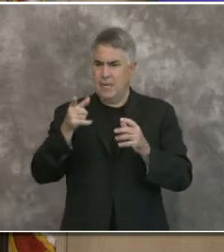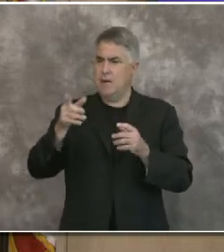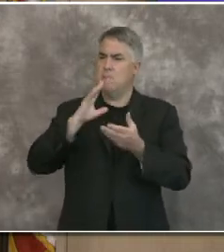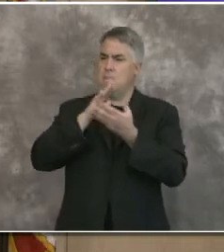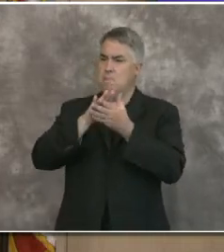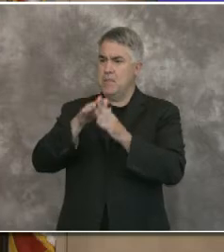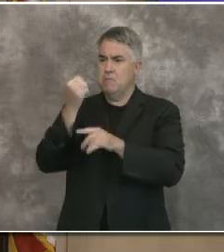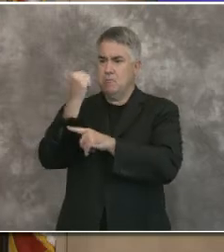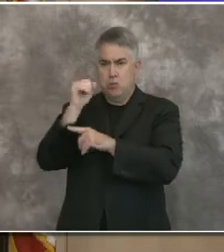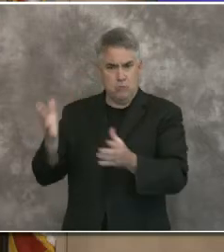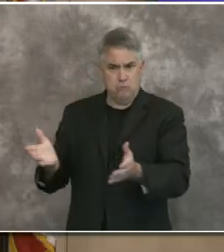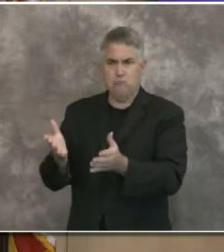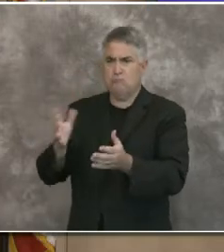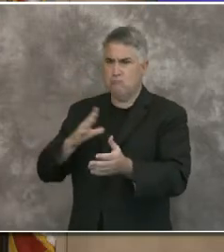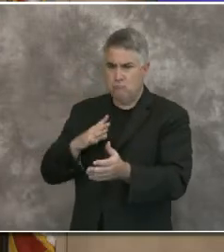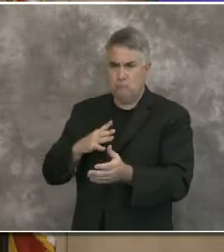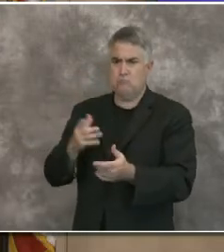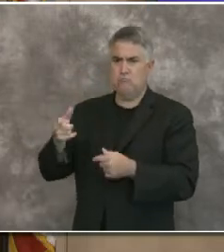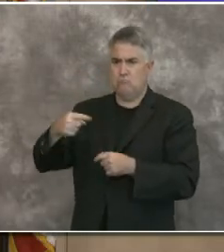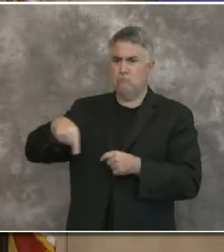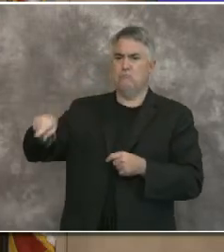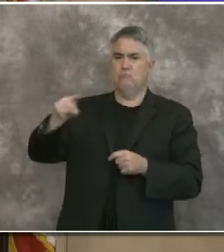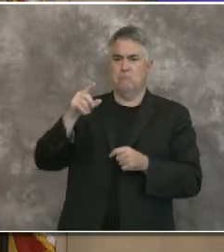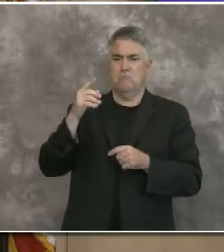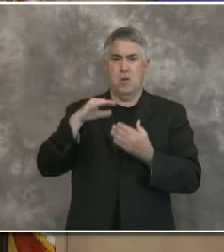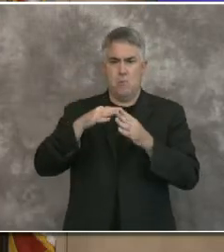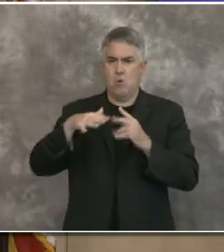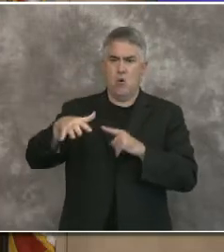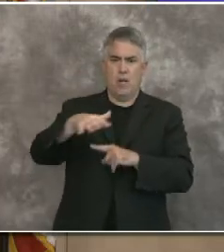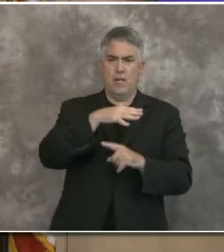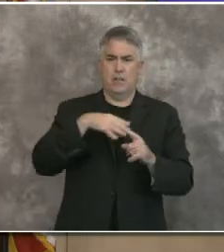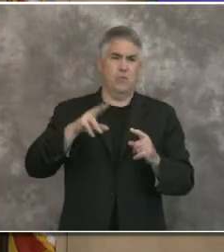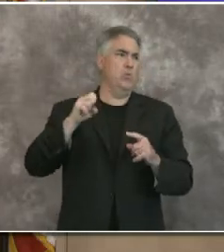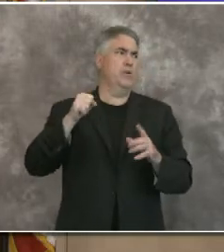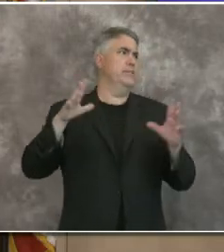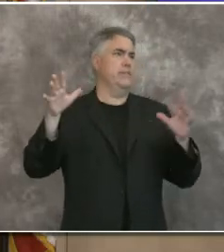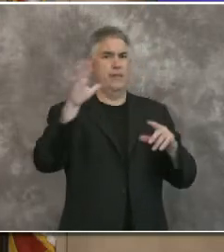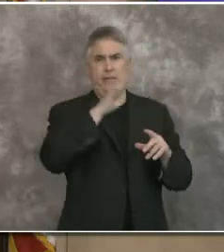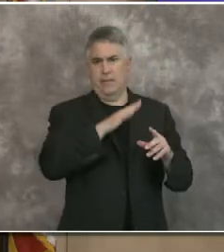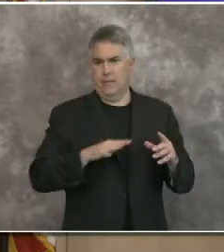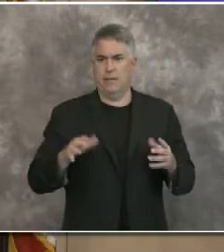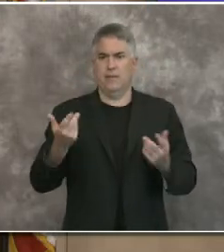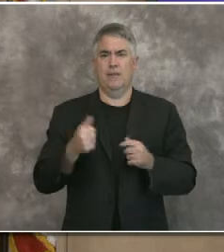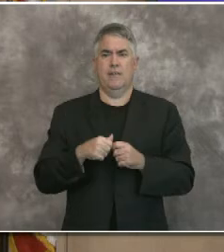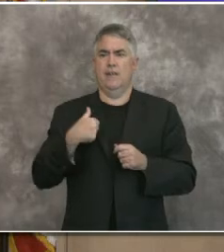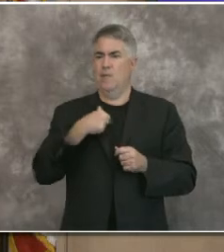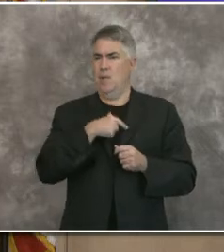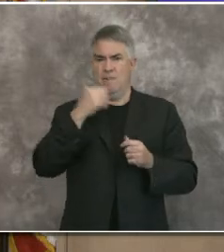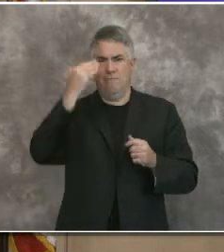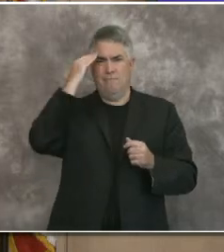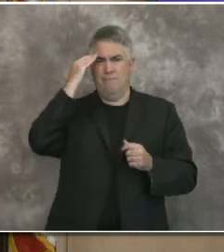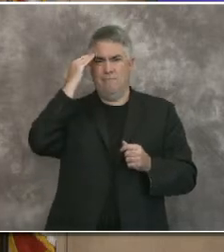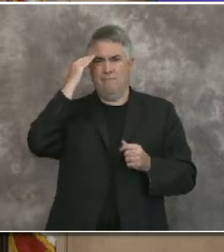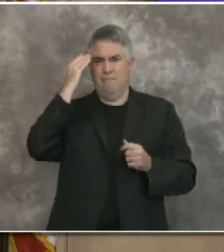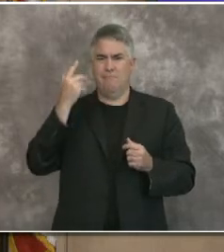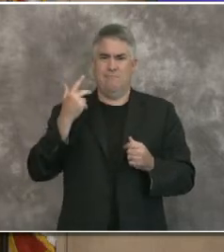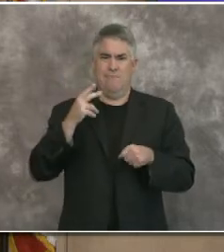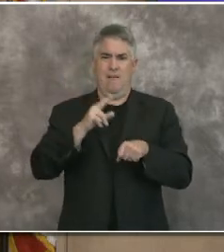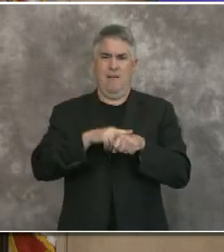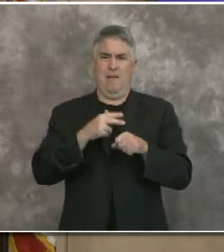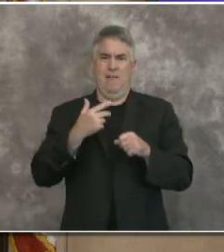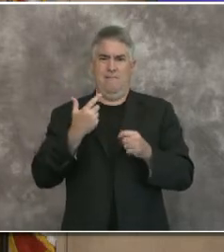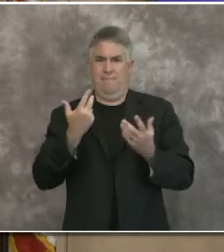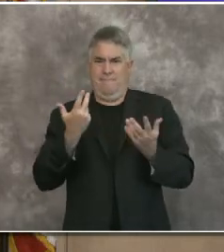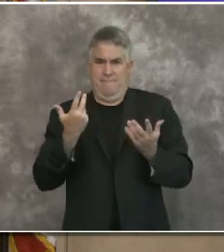communities, region-wide and really around the country. We all have a vested interest in how we make change in